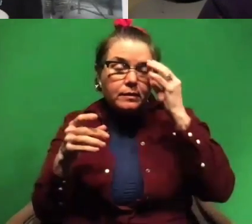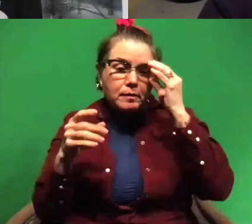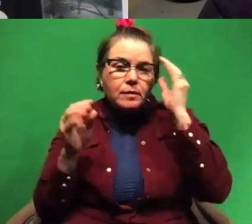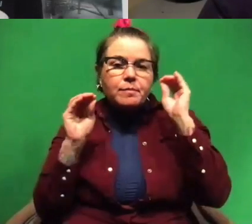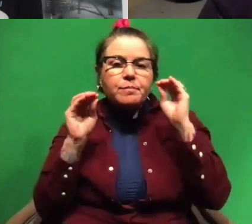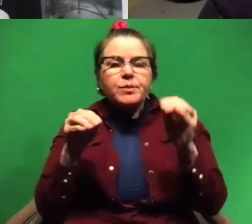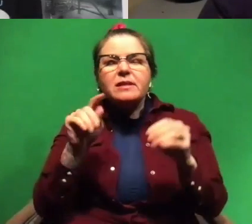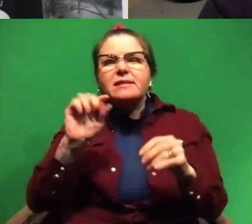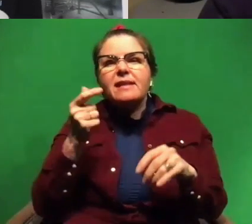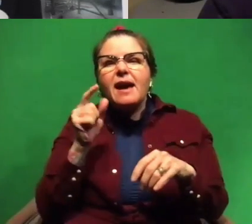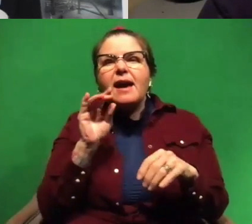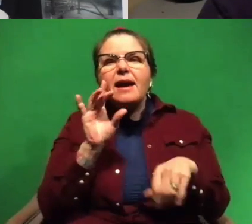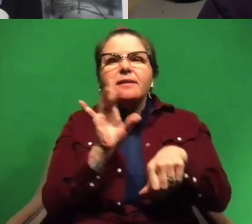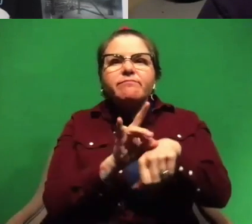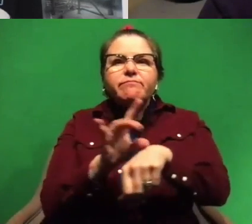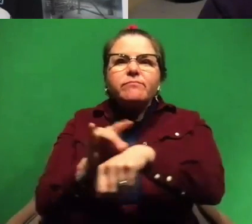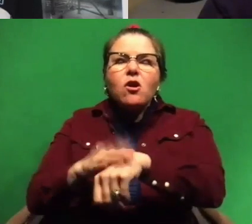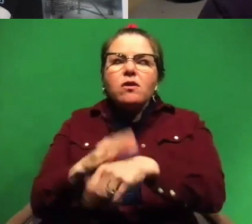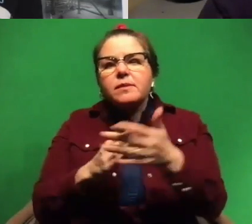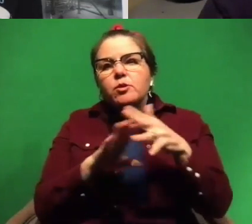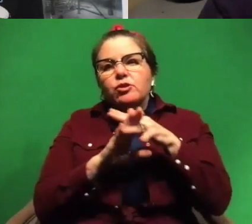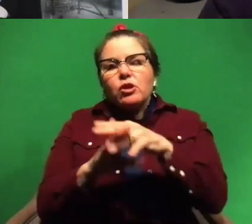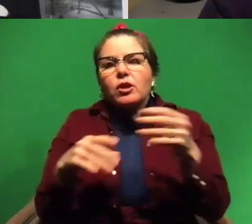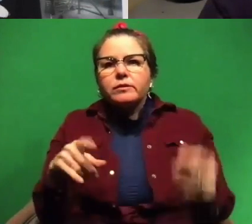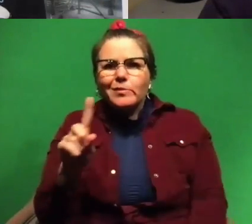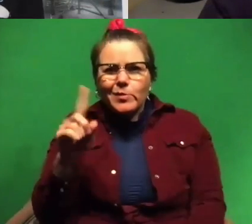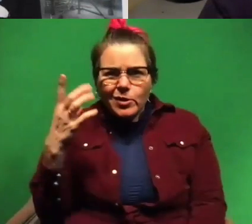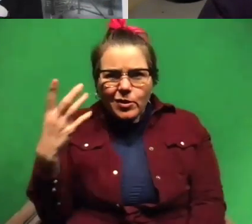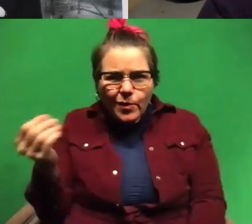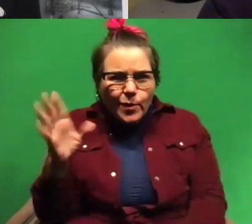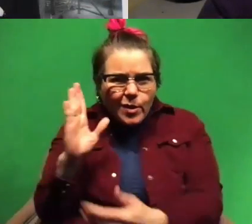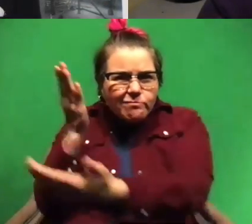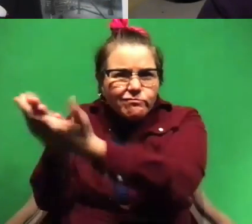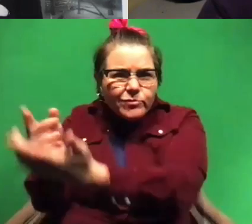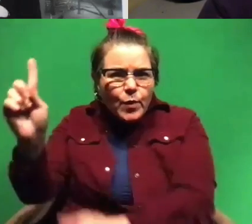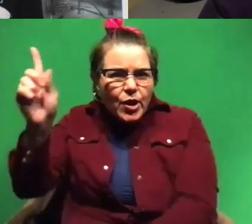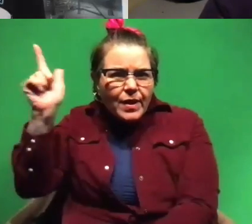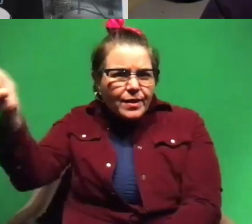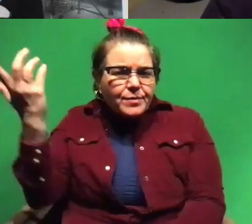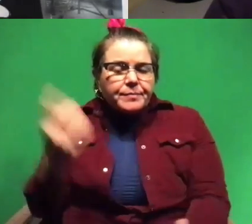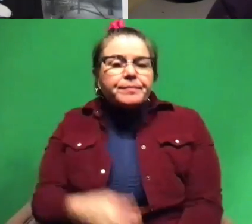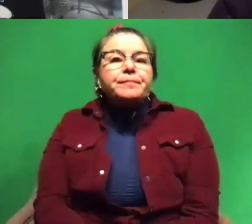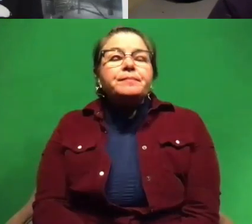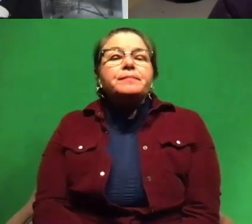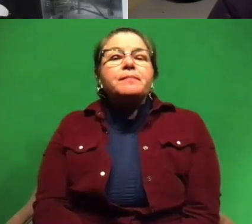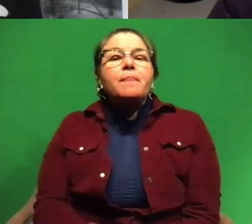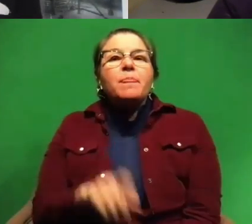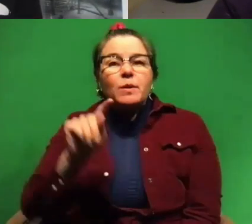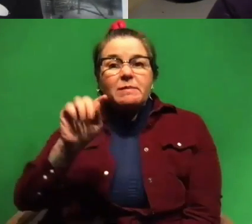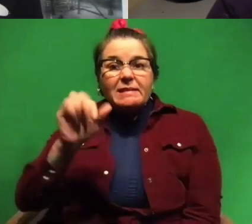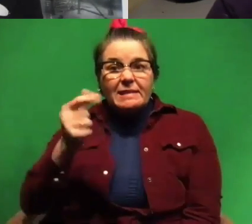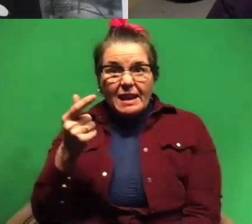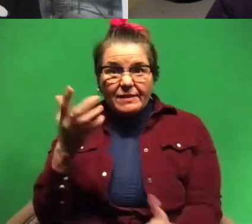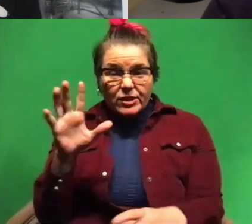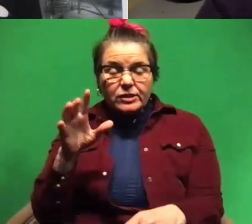few tags out on some of these sharks. And they were like, where's the shark gonna end up like later on? And then those tagged sharks, a couple